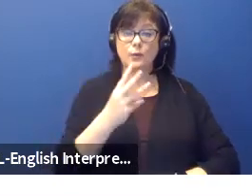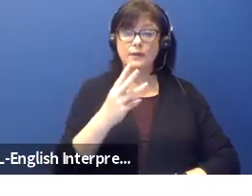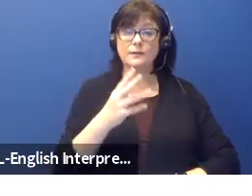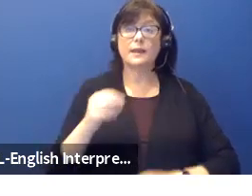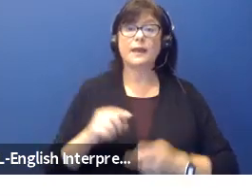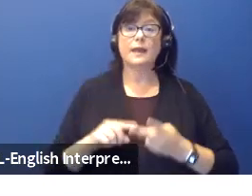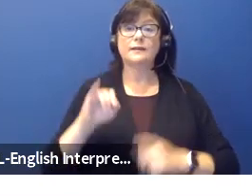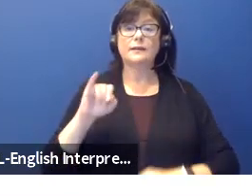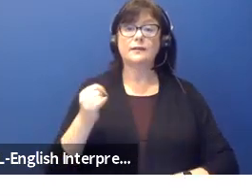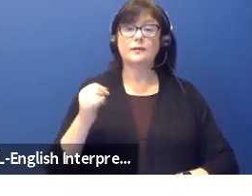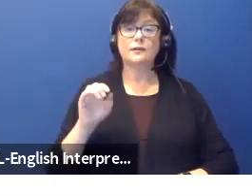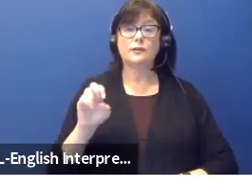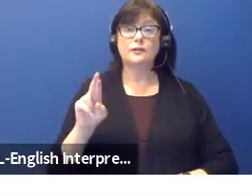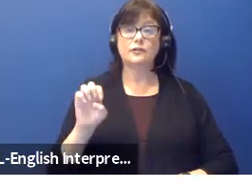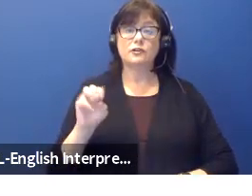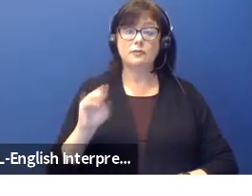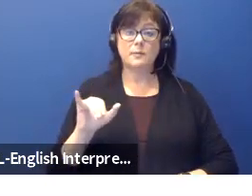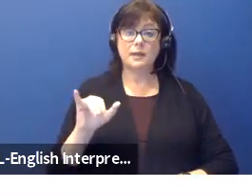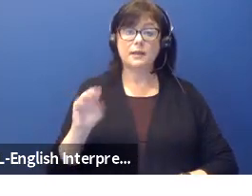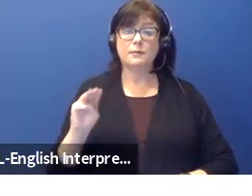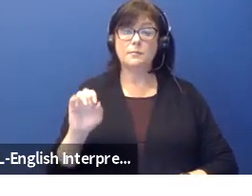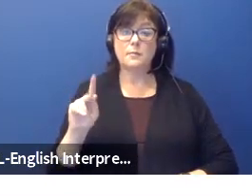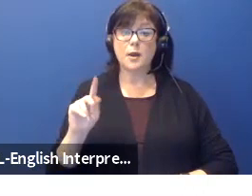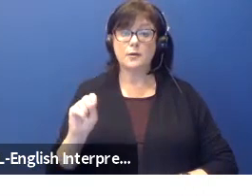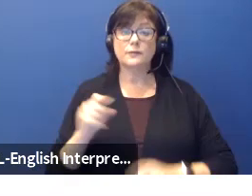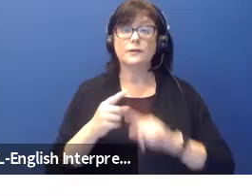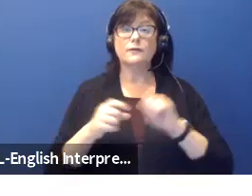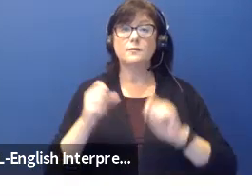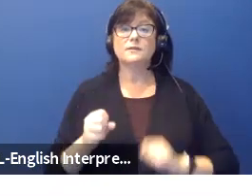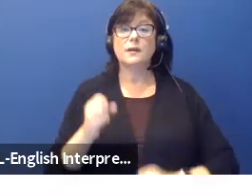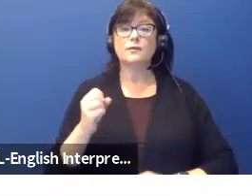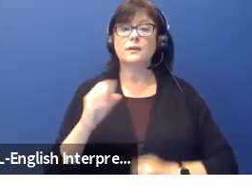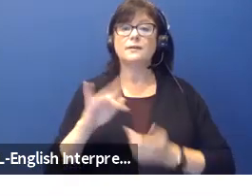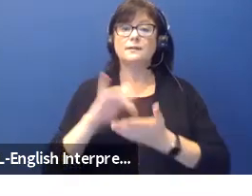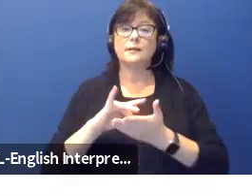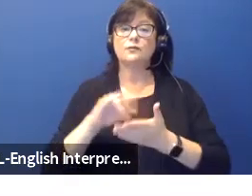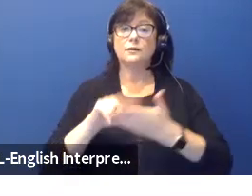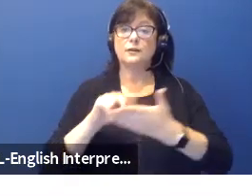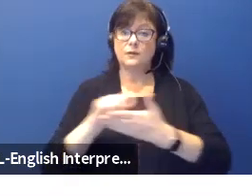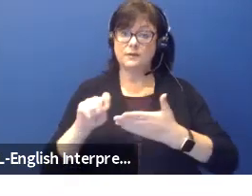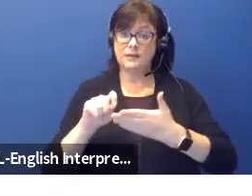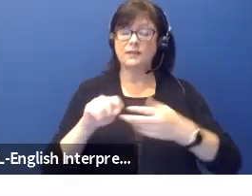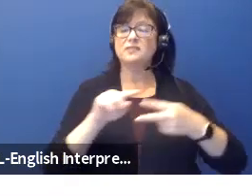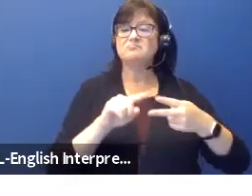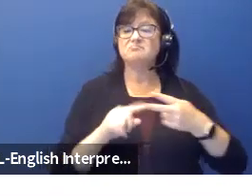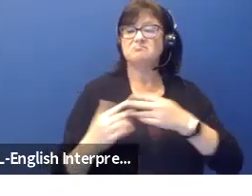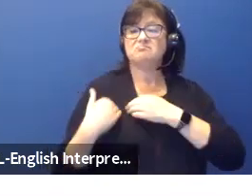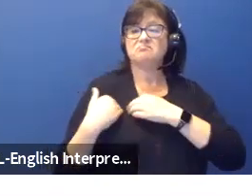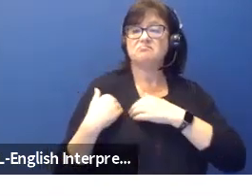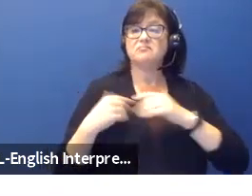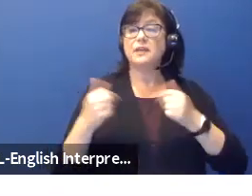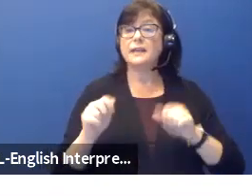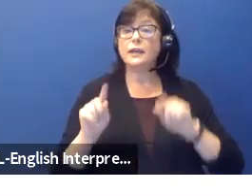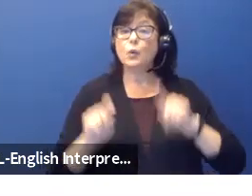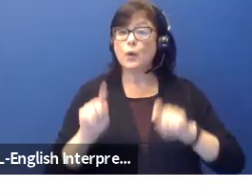Central. They will be watching for any comments and questions we have, and we invite any of